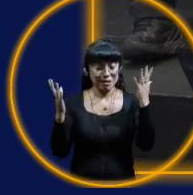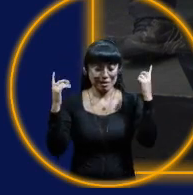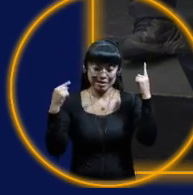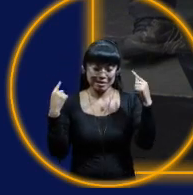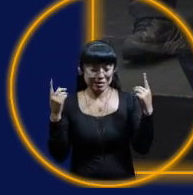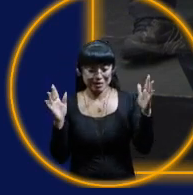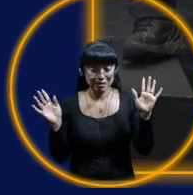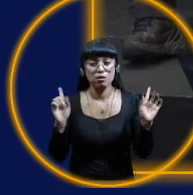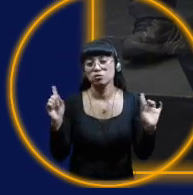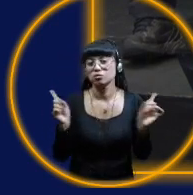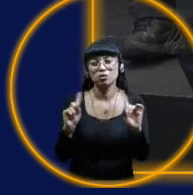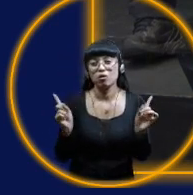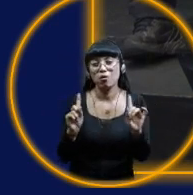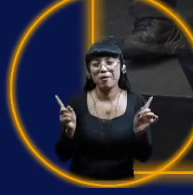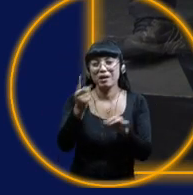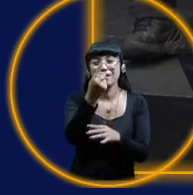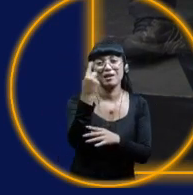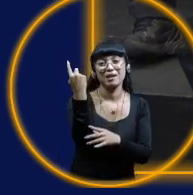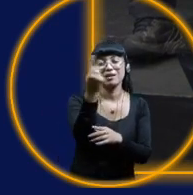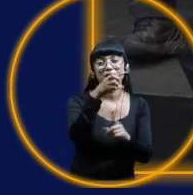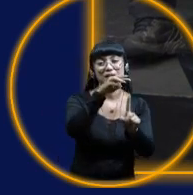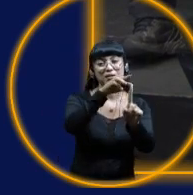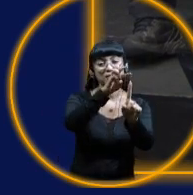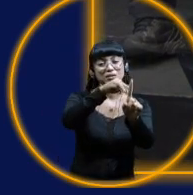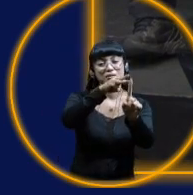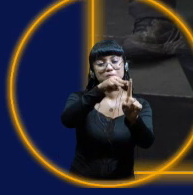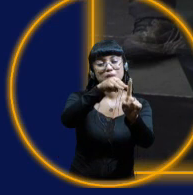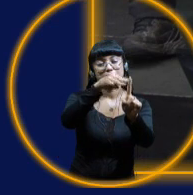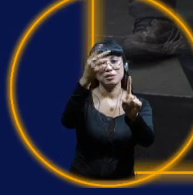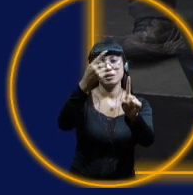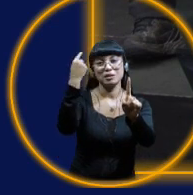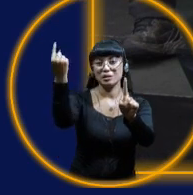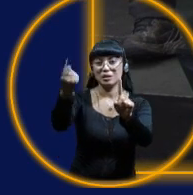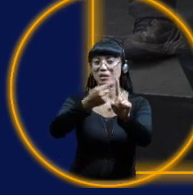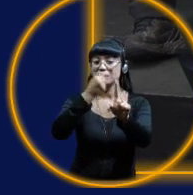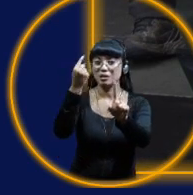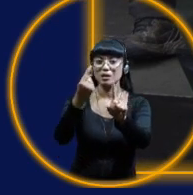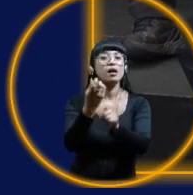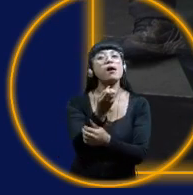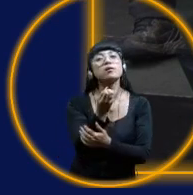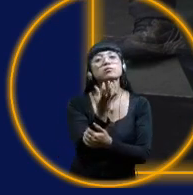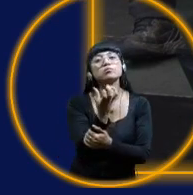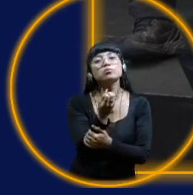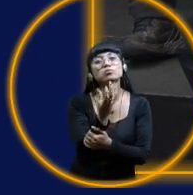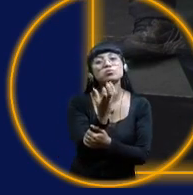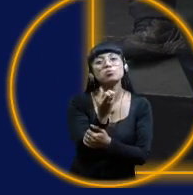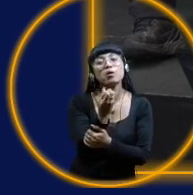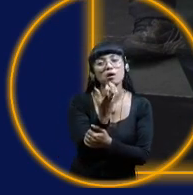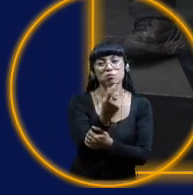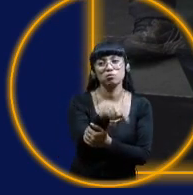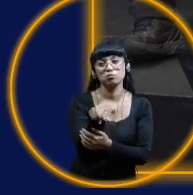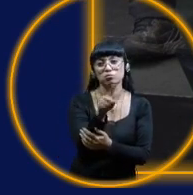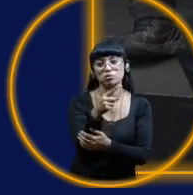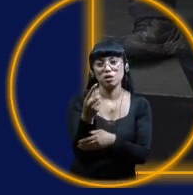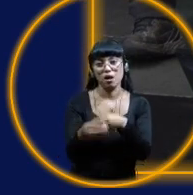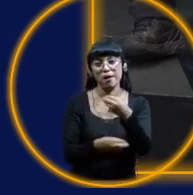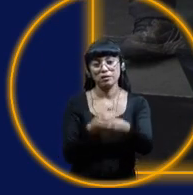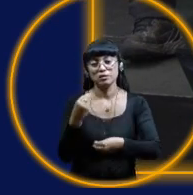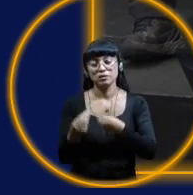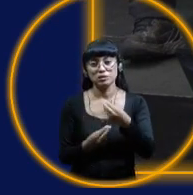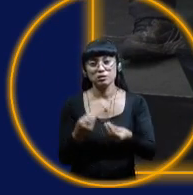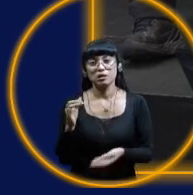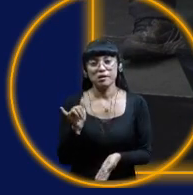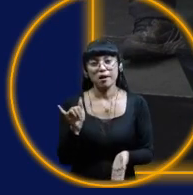3 months and you notice, am I trending in any particular way? And you just think about it, but really those comments are where it's